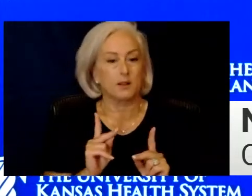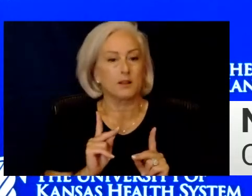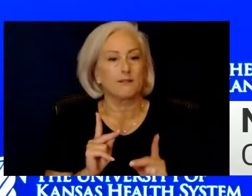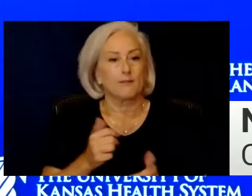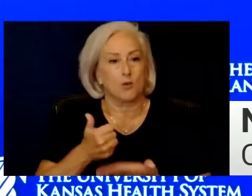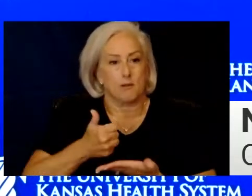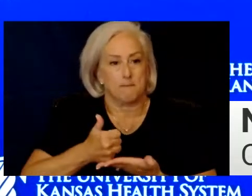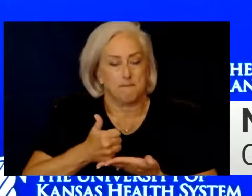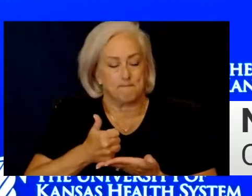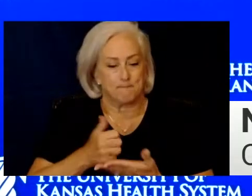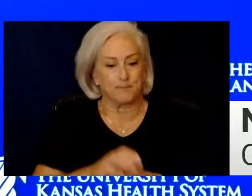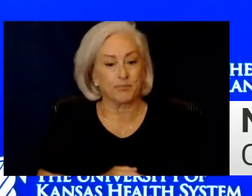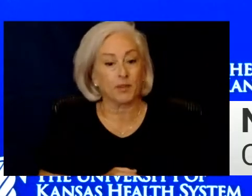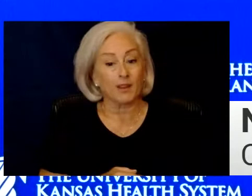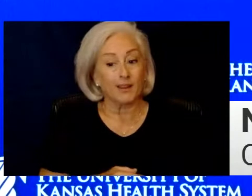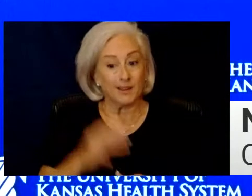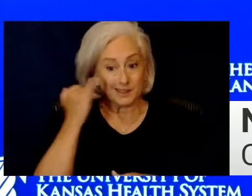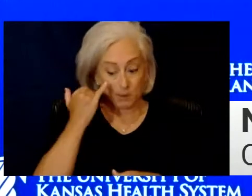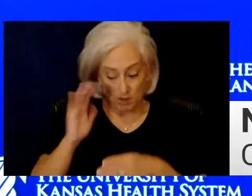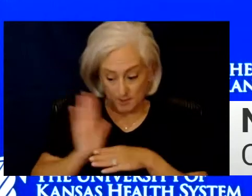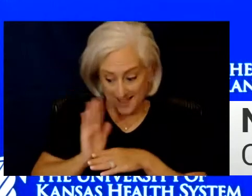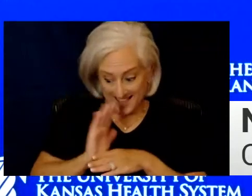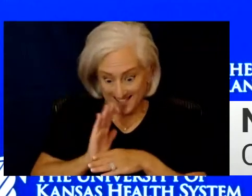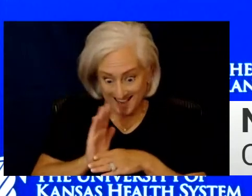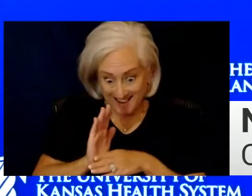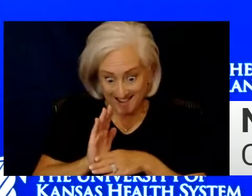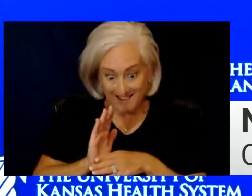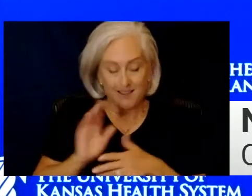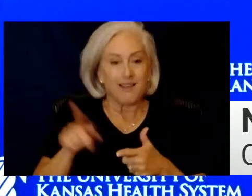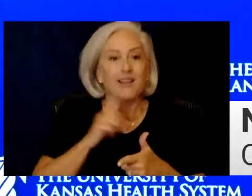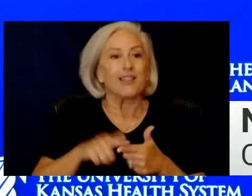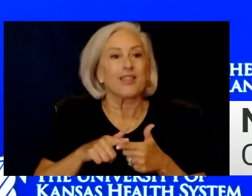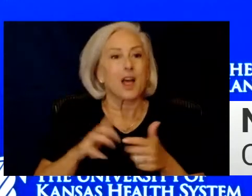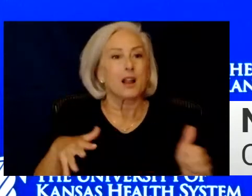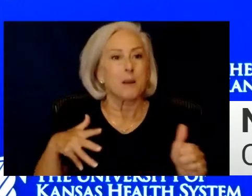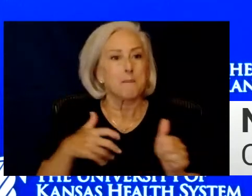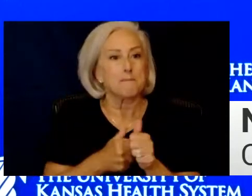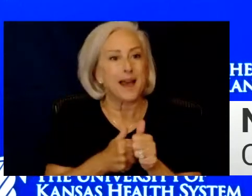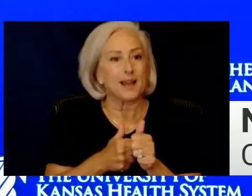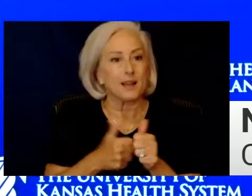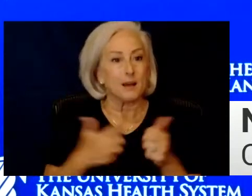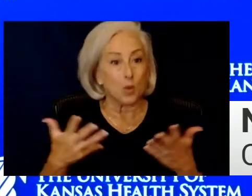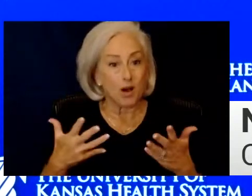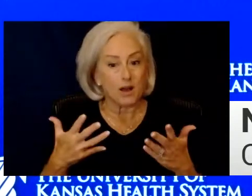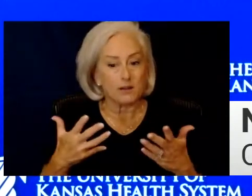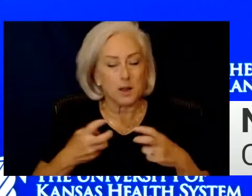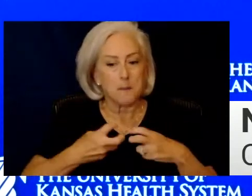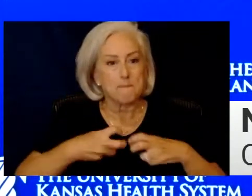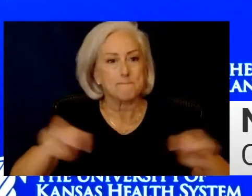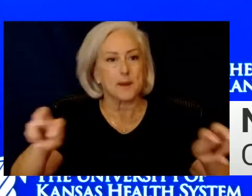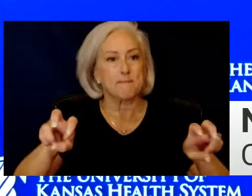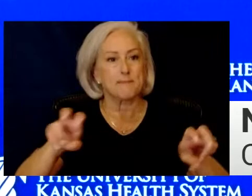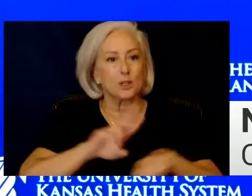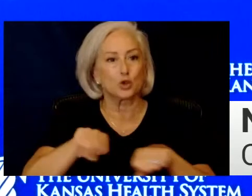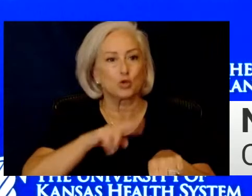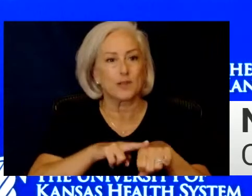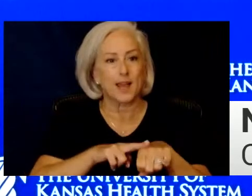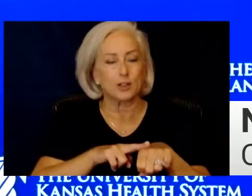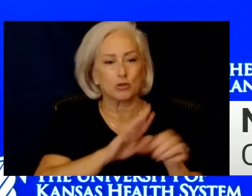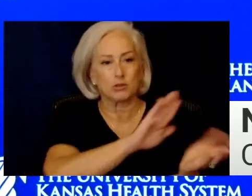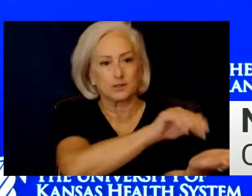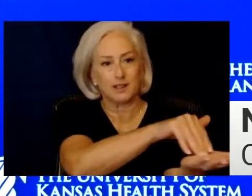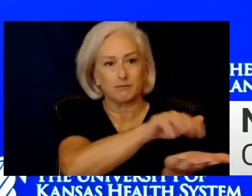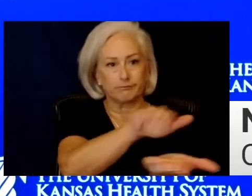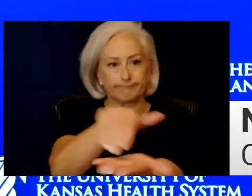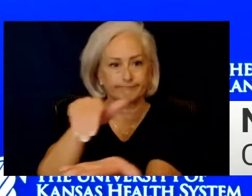if those are all busy, then it's nice that it has the backup of pulling you out to the national line. So ideally, you're going to get